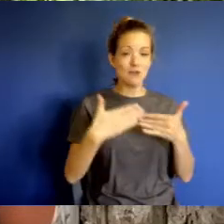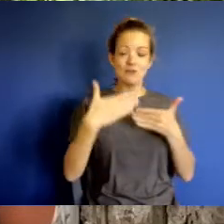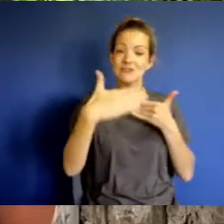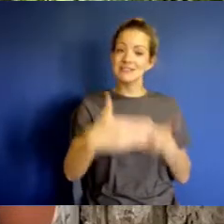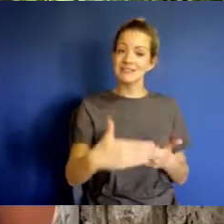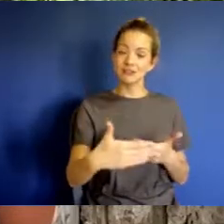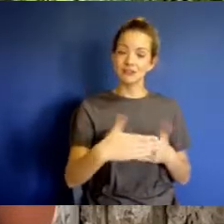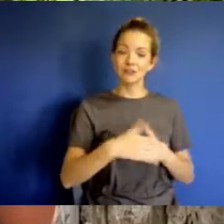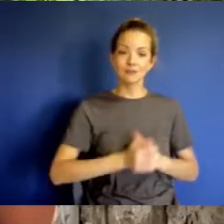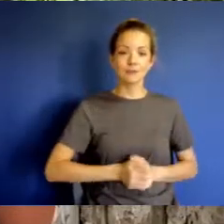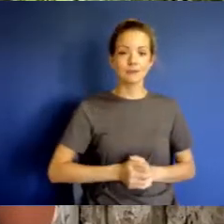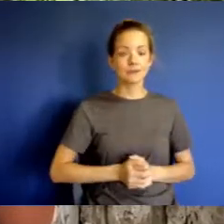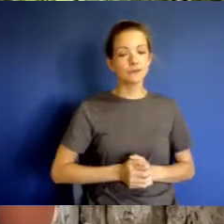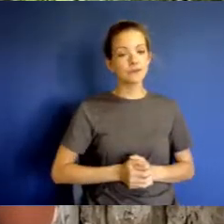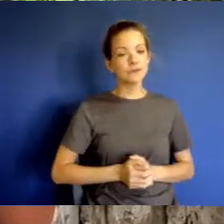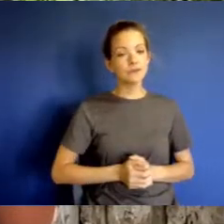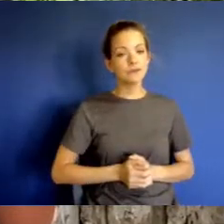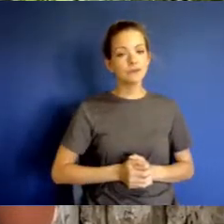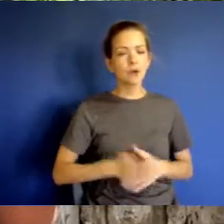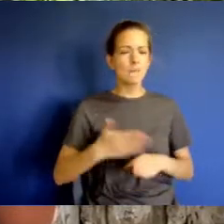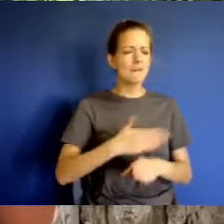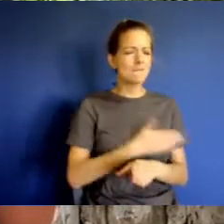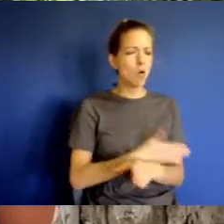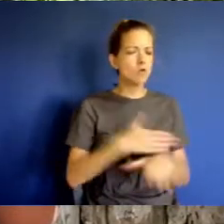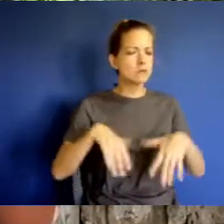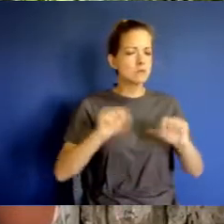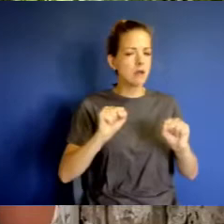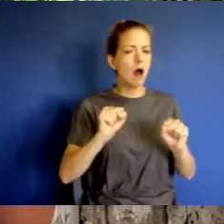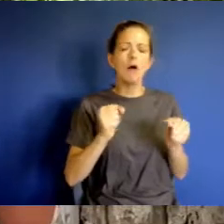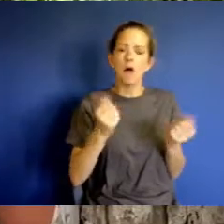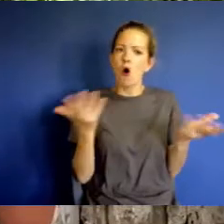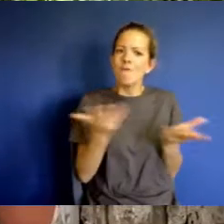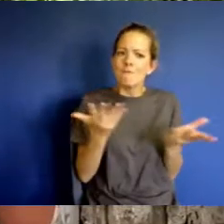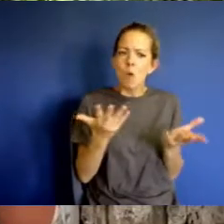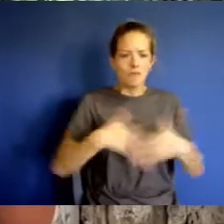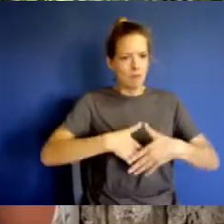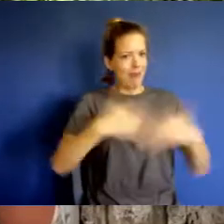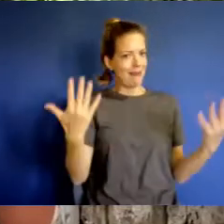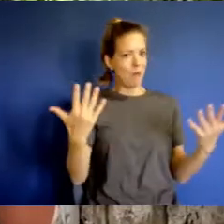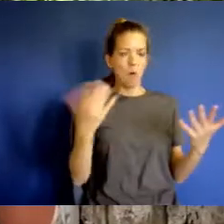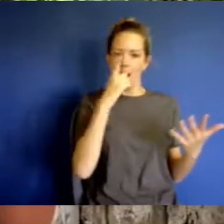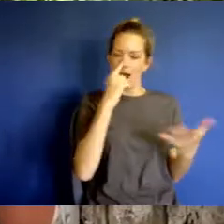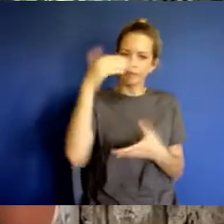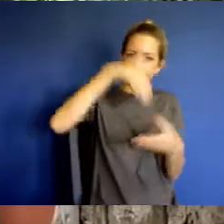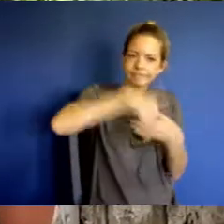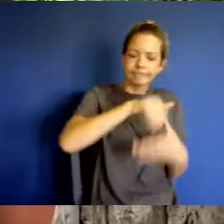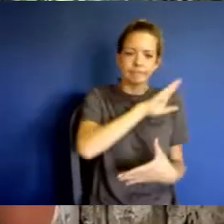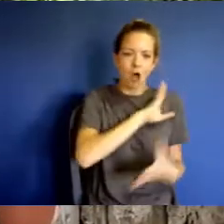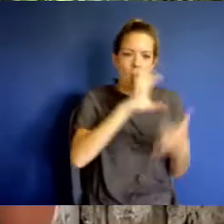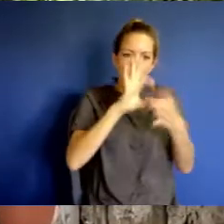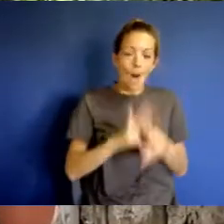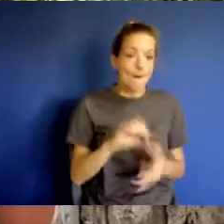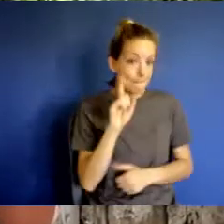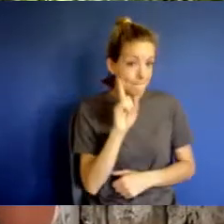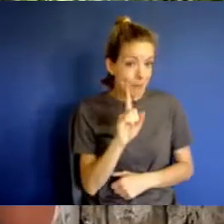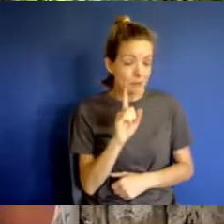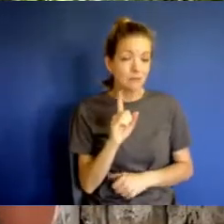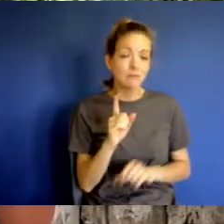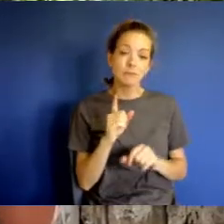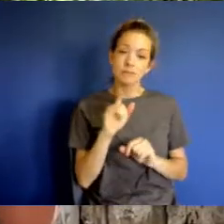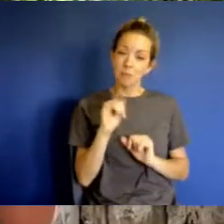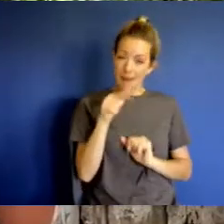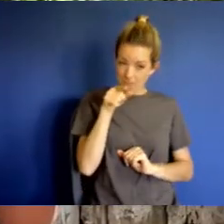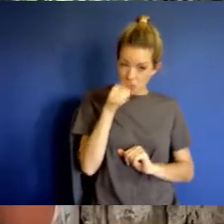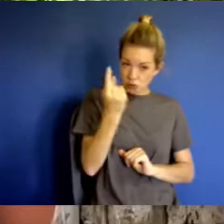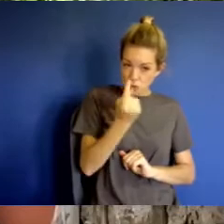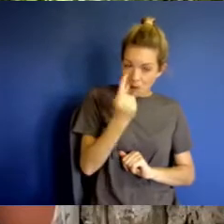start, I have to tell you that although Park Yoga is for everybody, there are a few kind of exceptions to that. So if